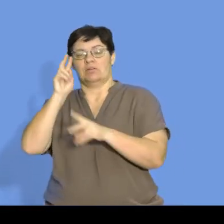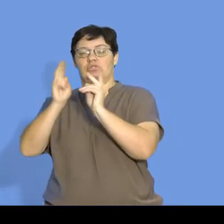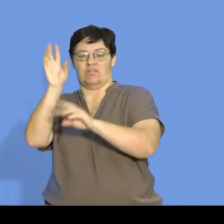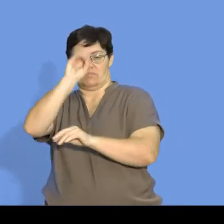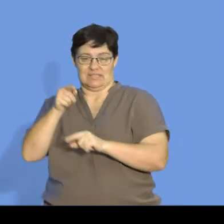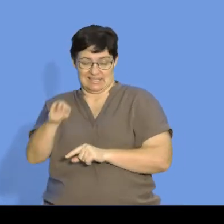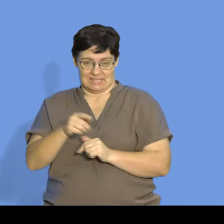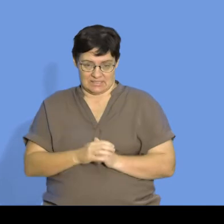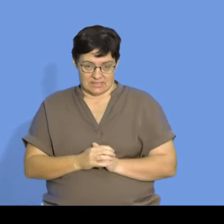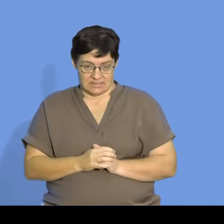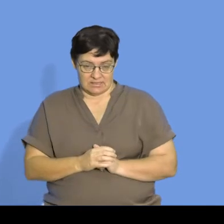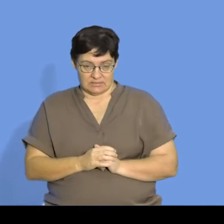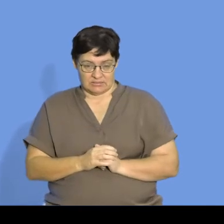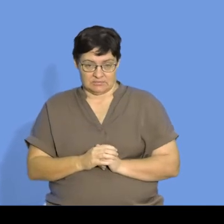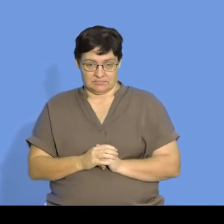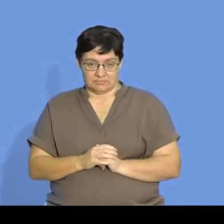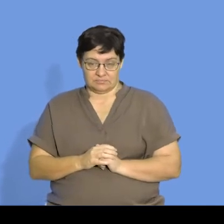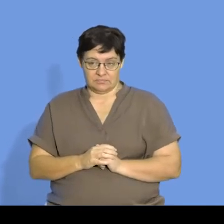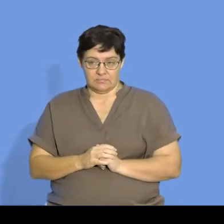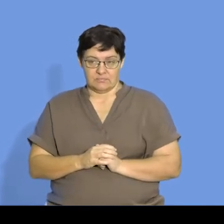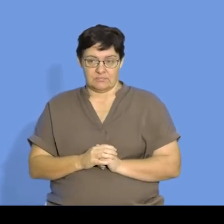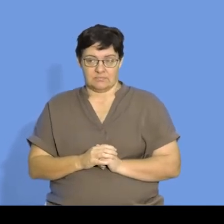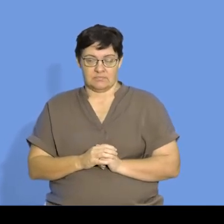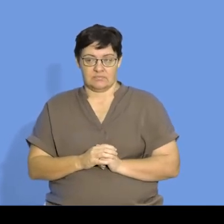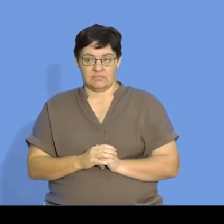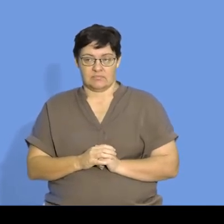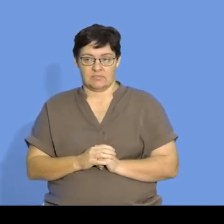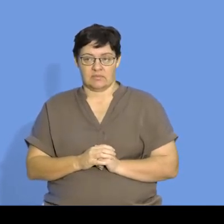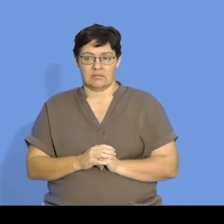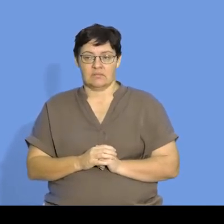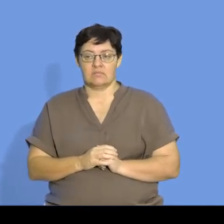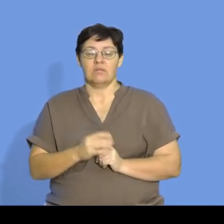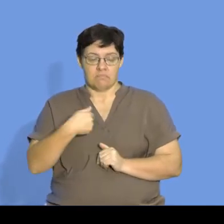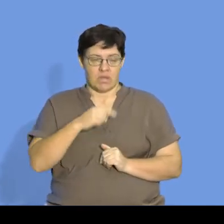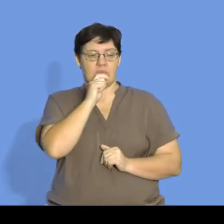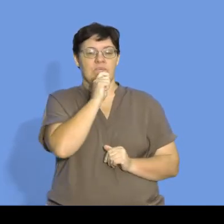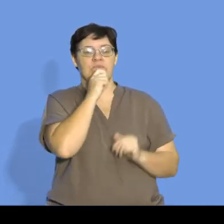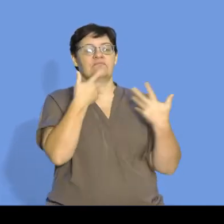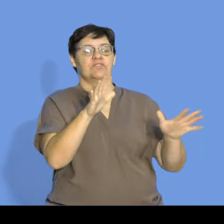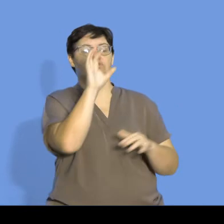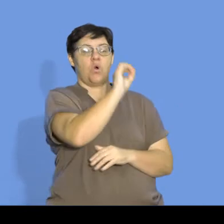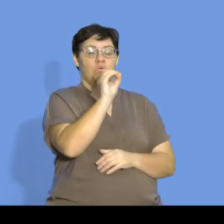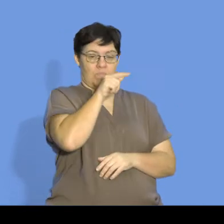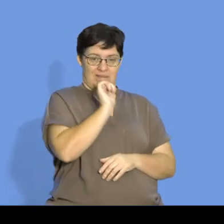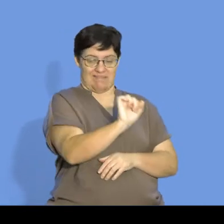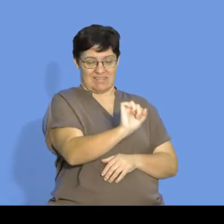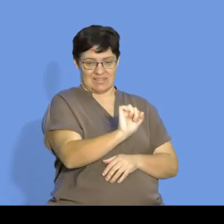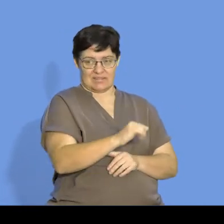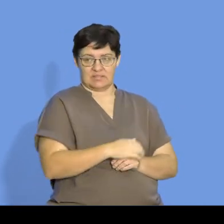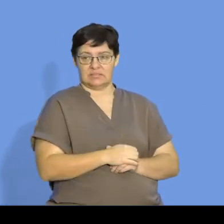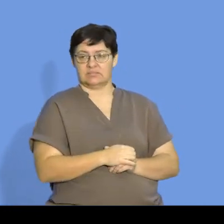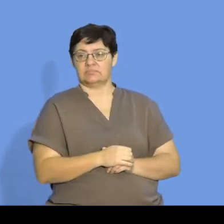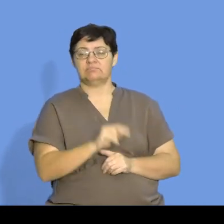increase. So in other words, if you used, or not if you used, we actually used the October figure